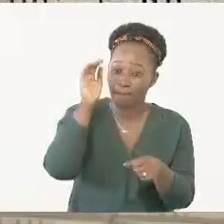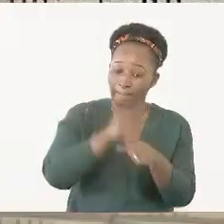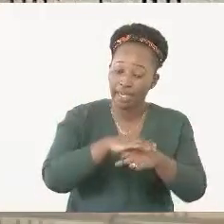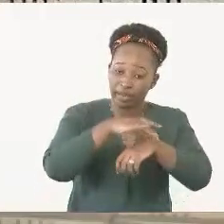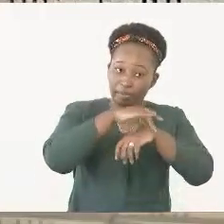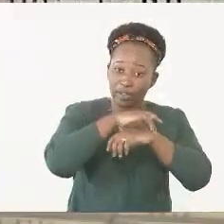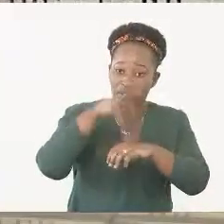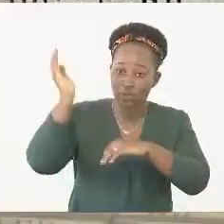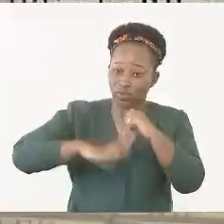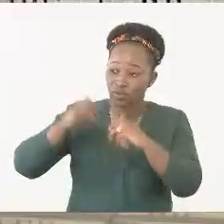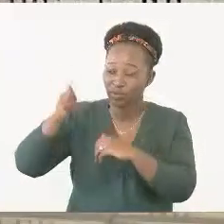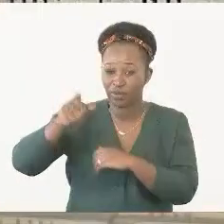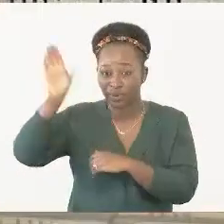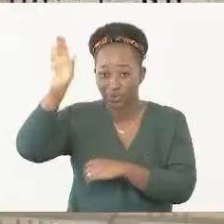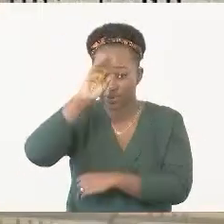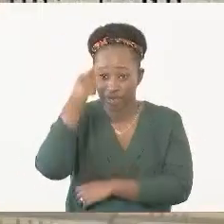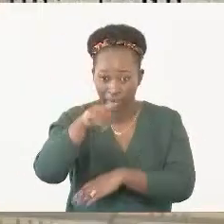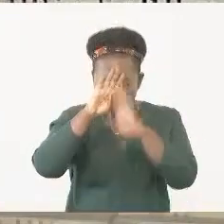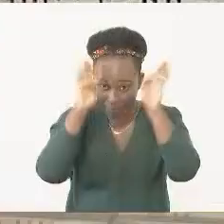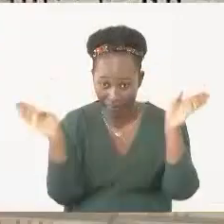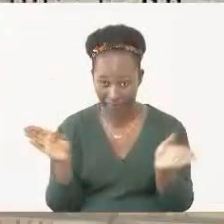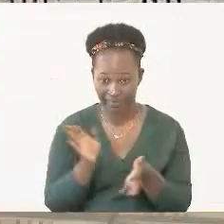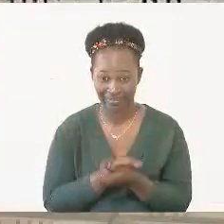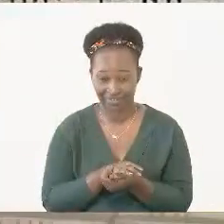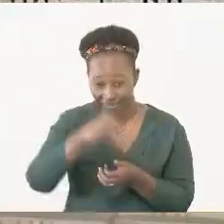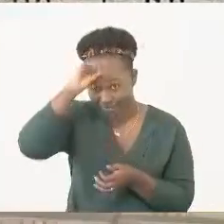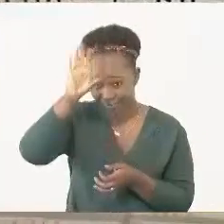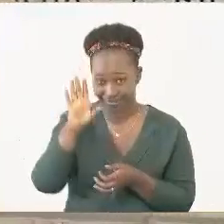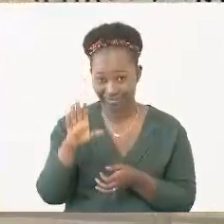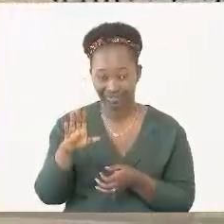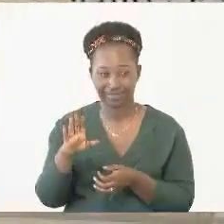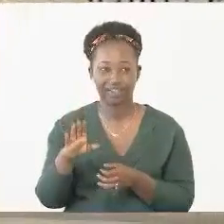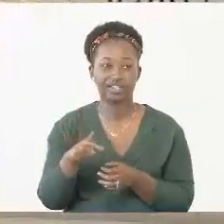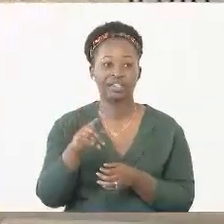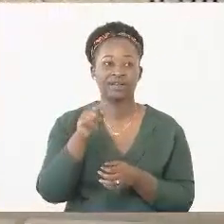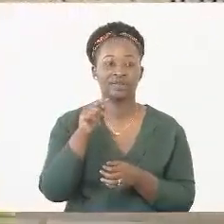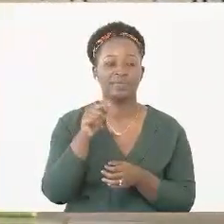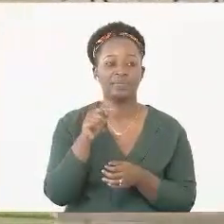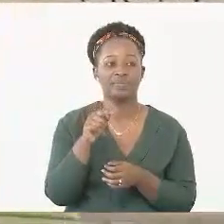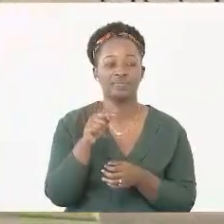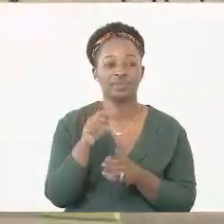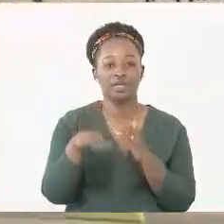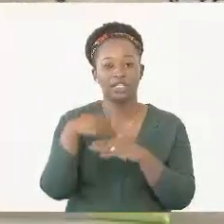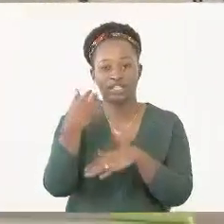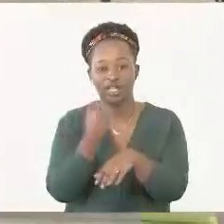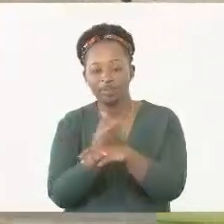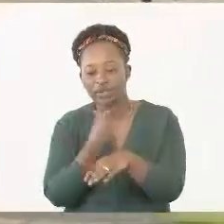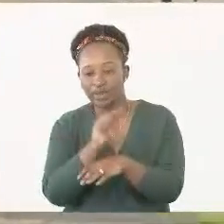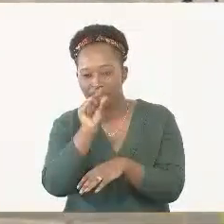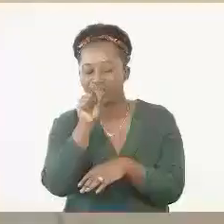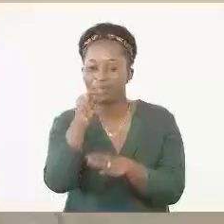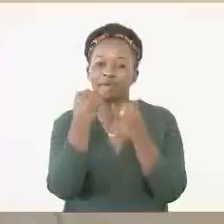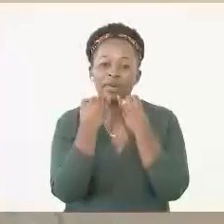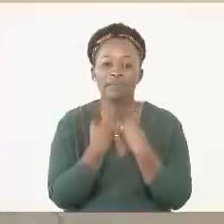bones compared to an old person. So in a few minutes, you will tell me the reason